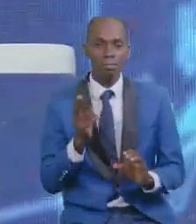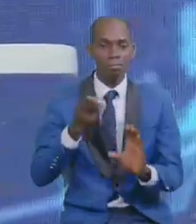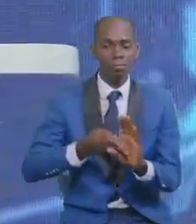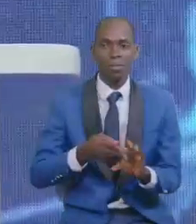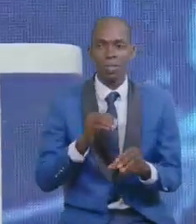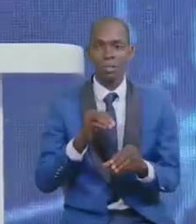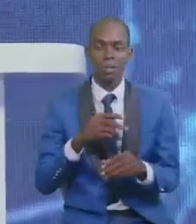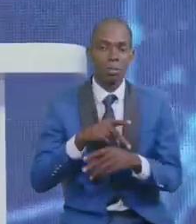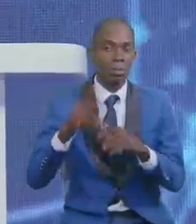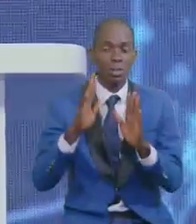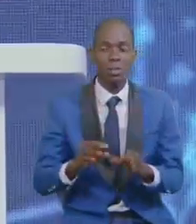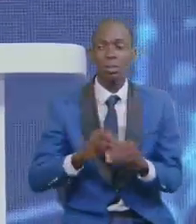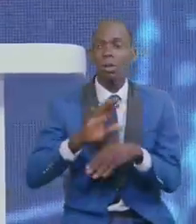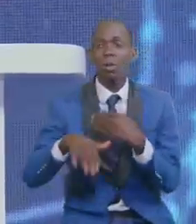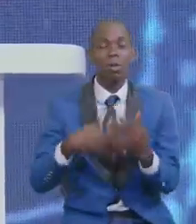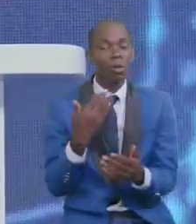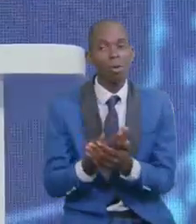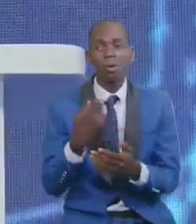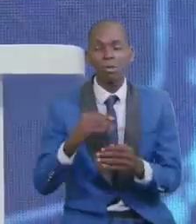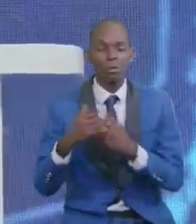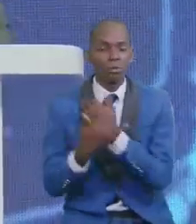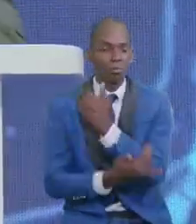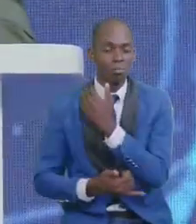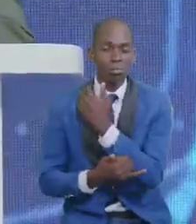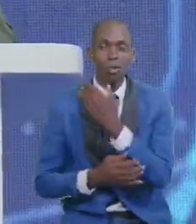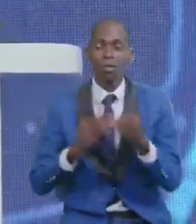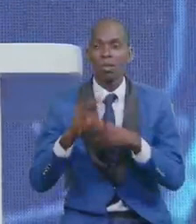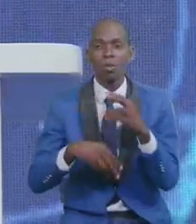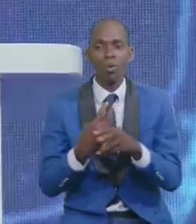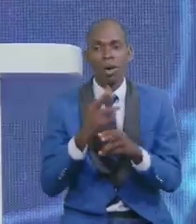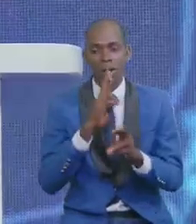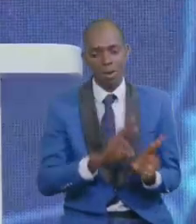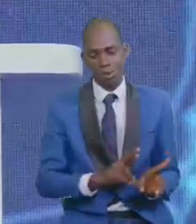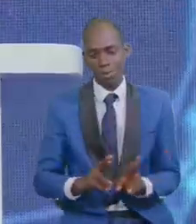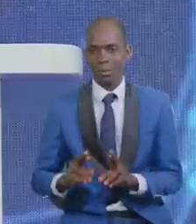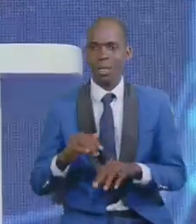all the countries of the world, they are ready for this time.